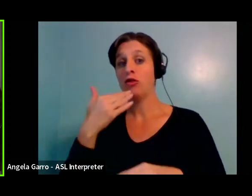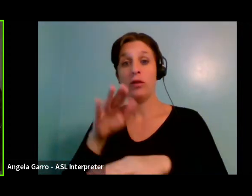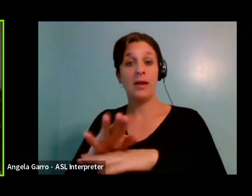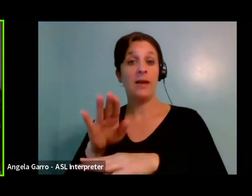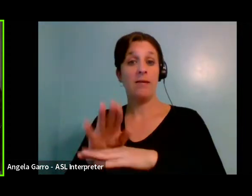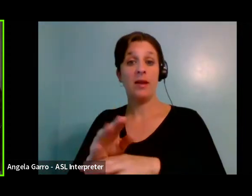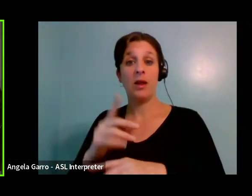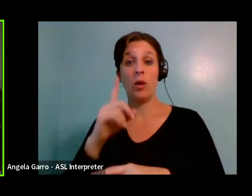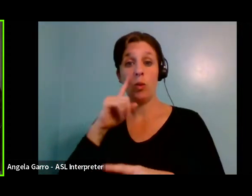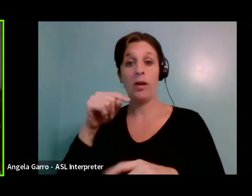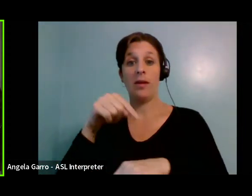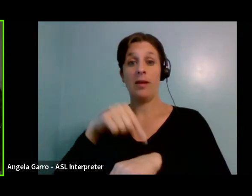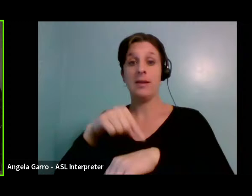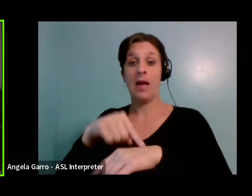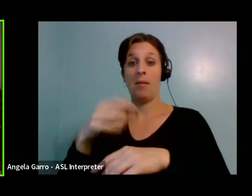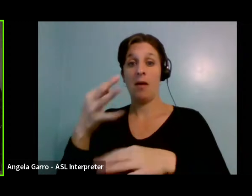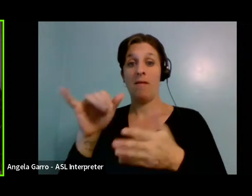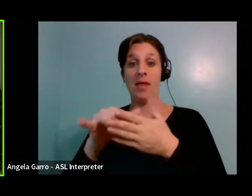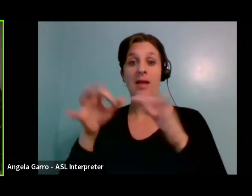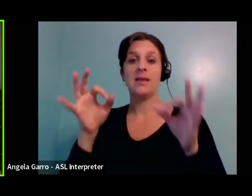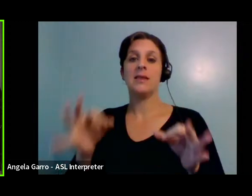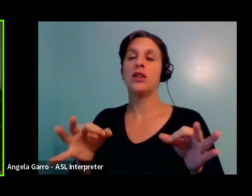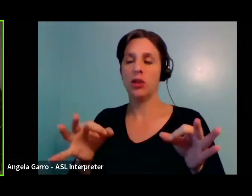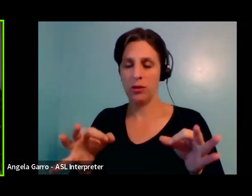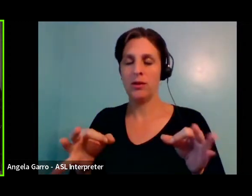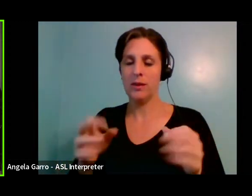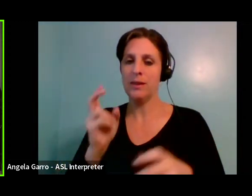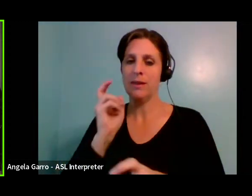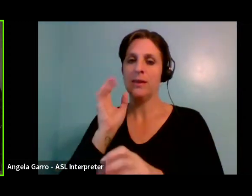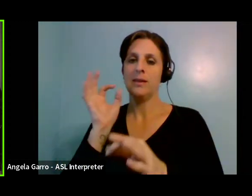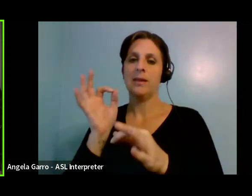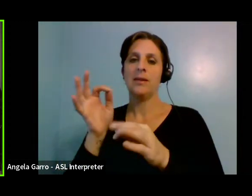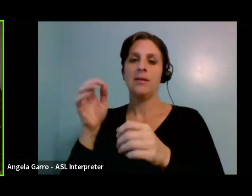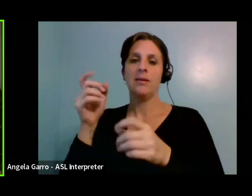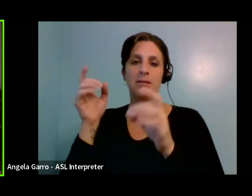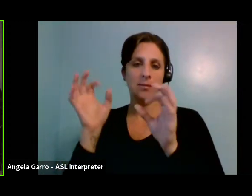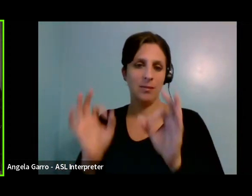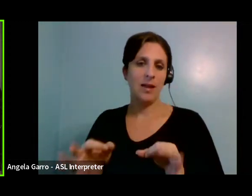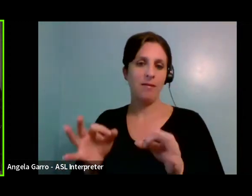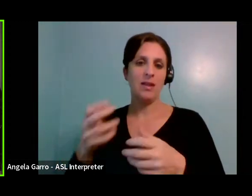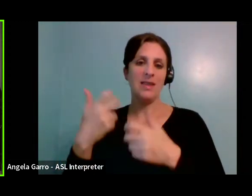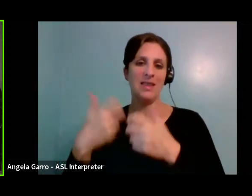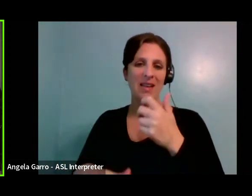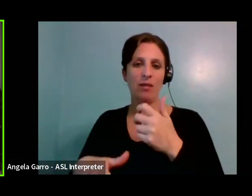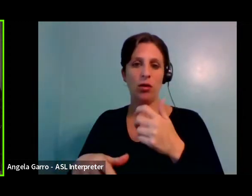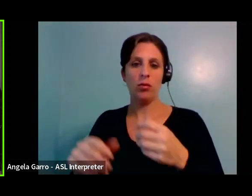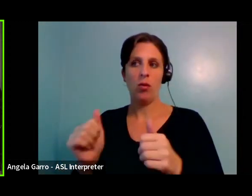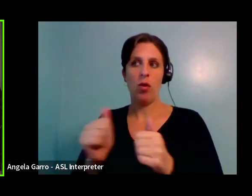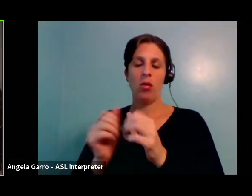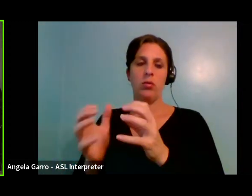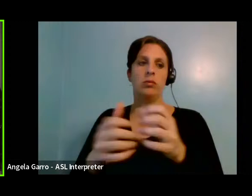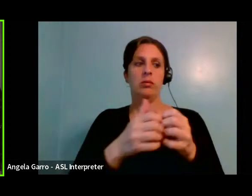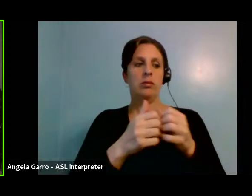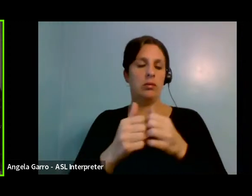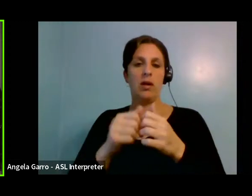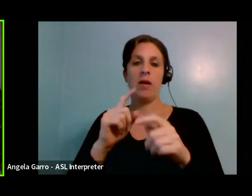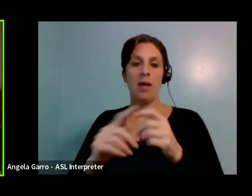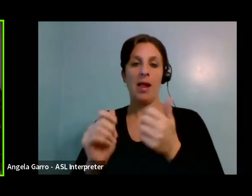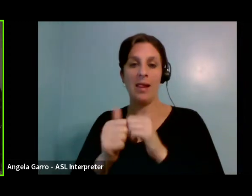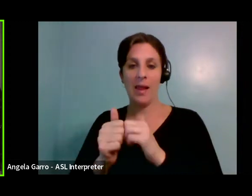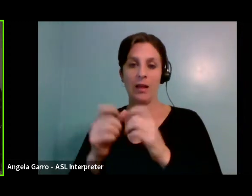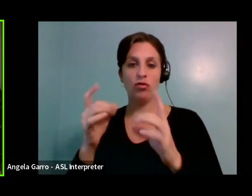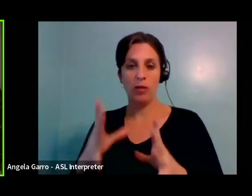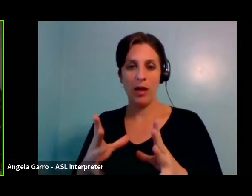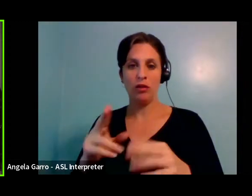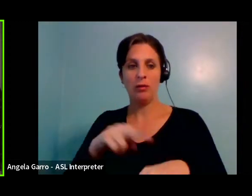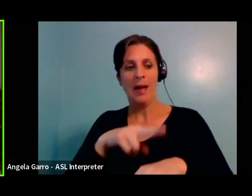of the decision was definitely difficult for everybody to, come together. But I think from an athletic director nature of the job is always